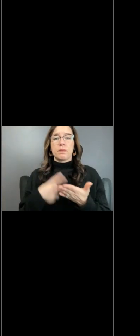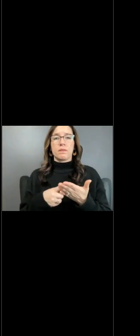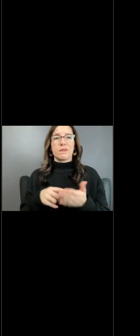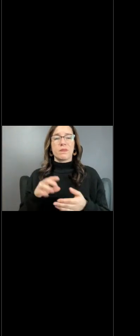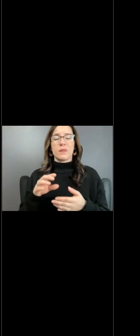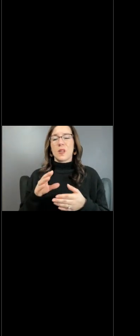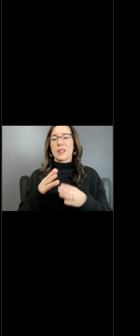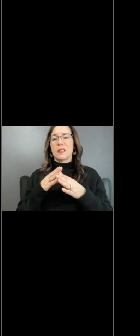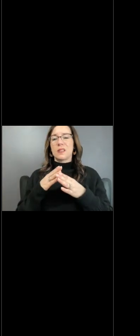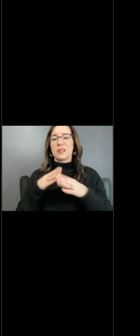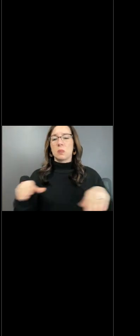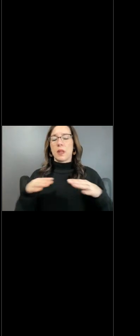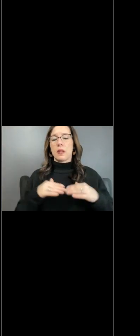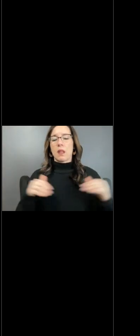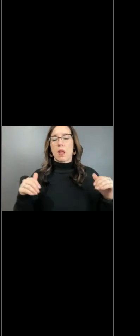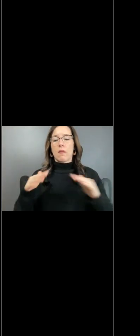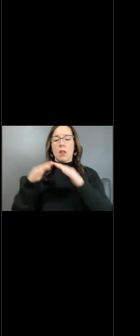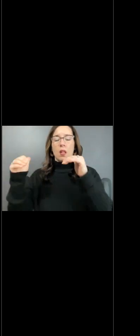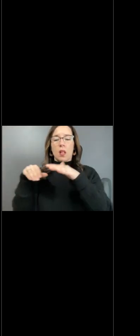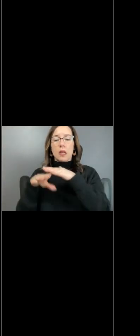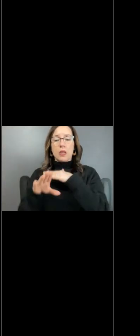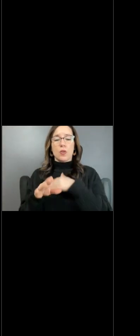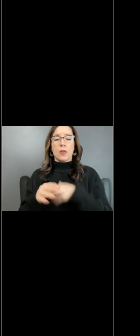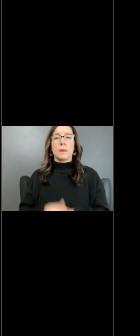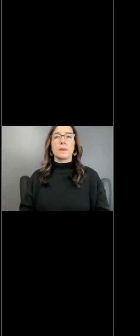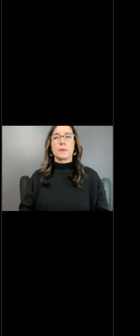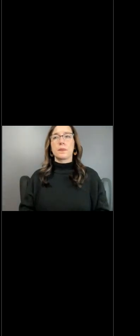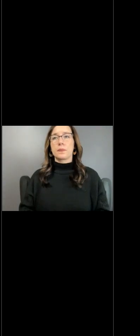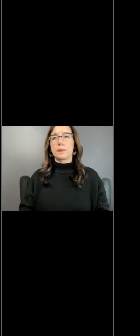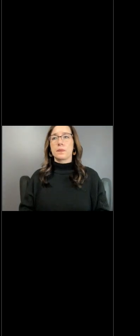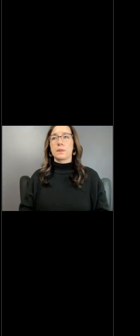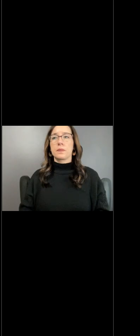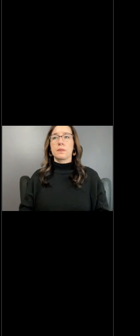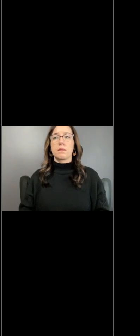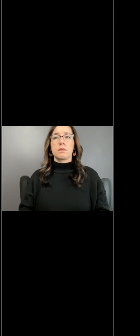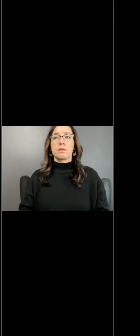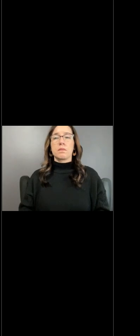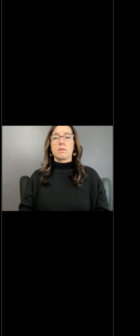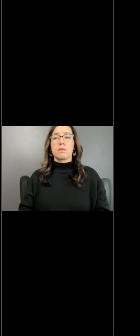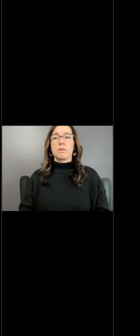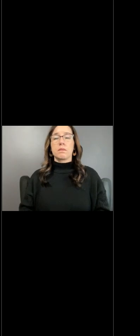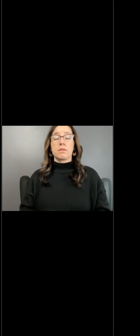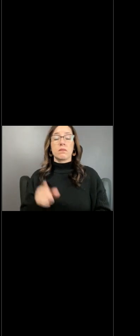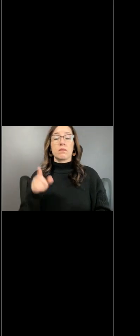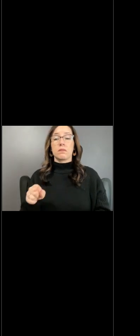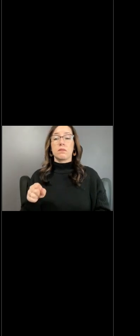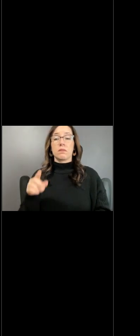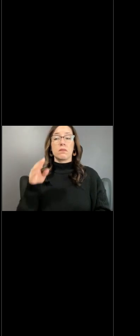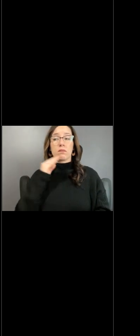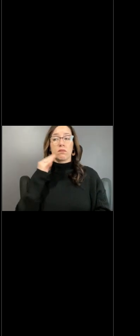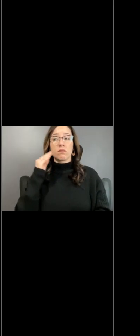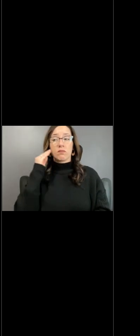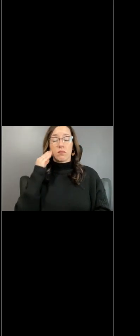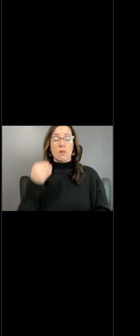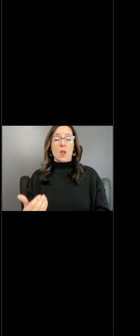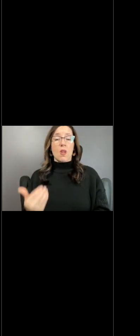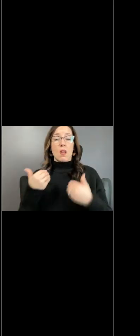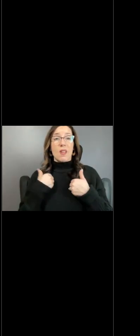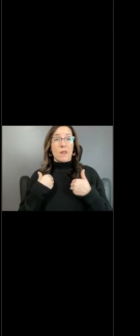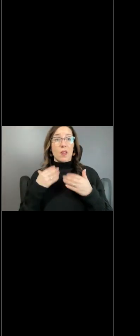level entry. And the question is a dwelling unit that has a